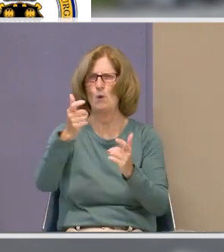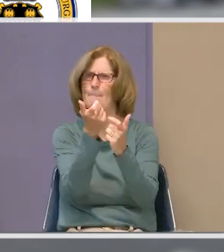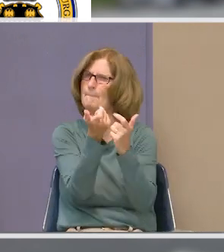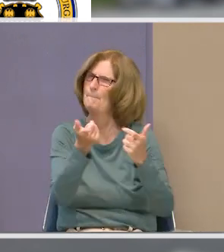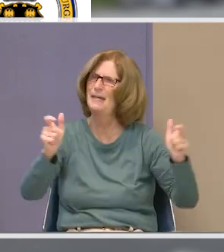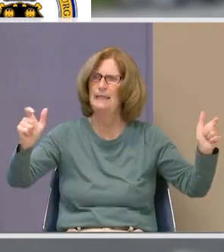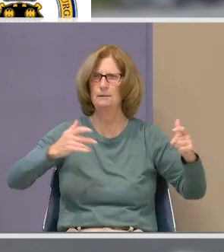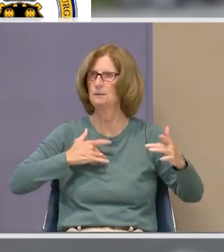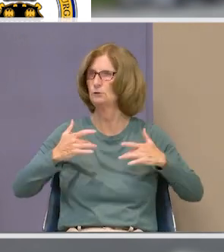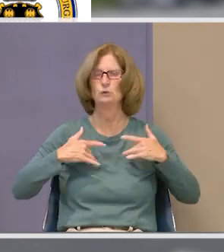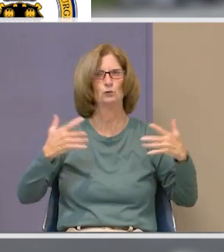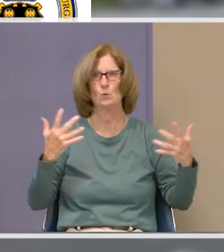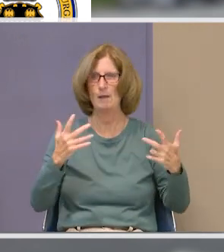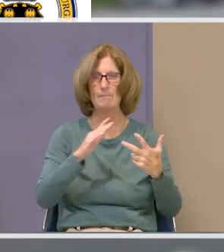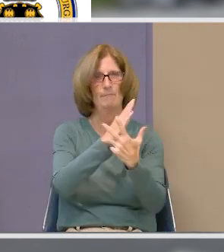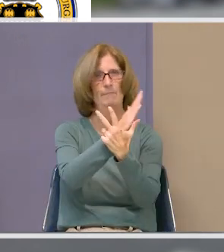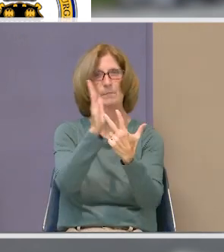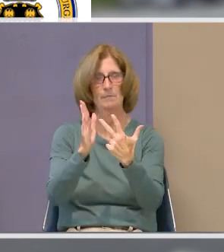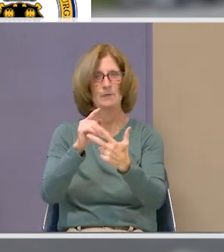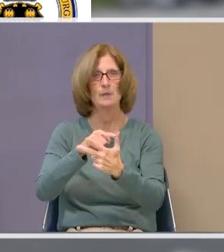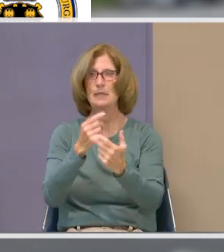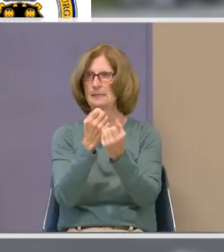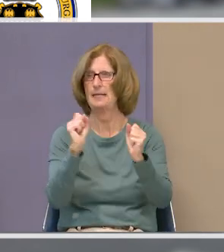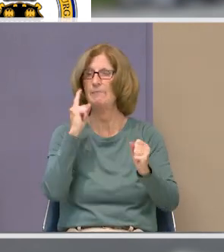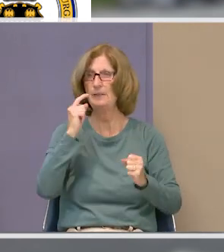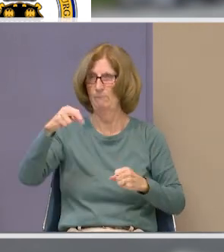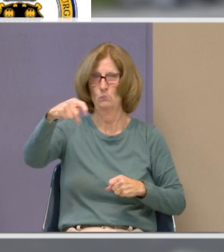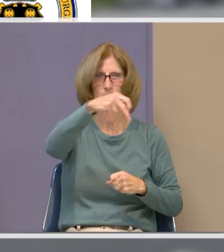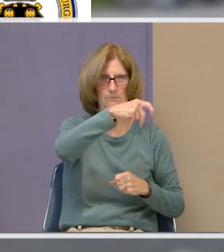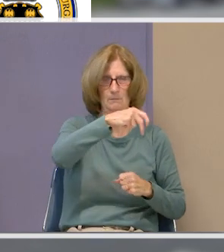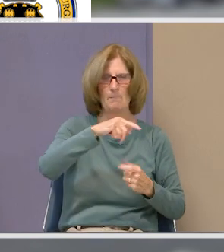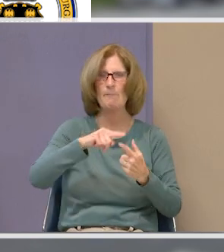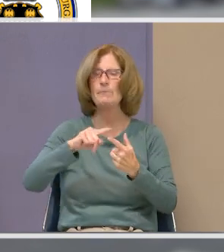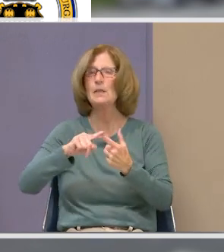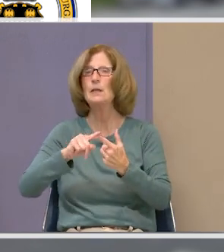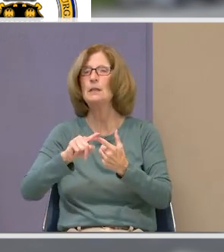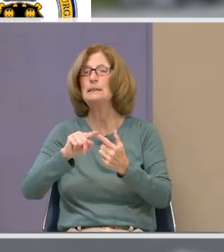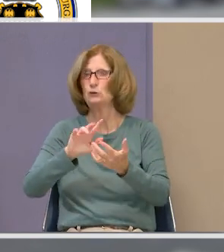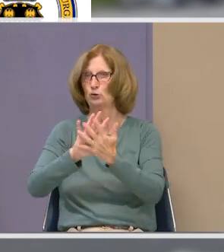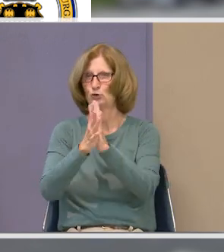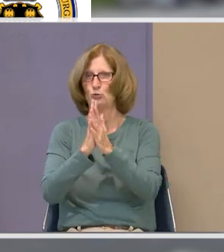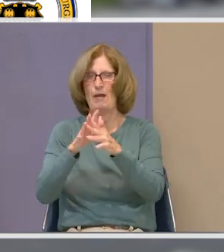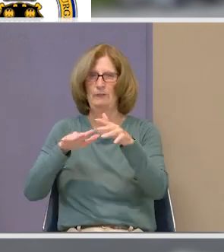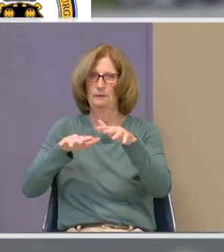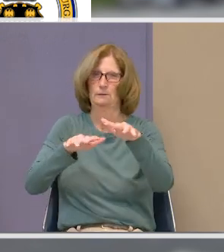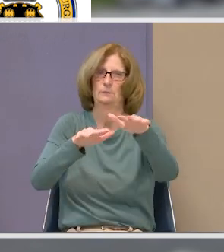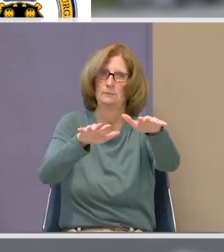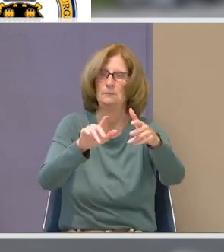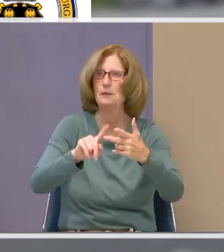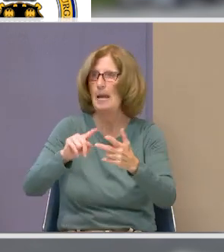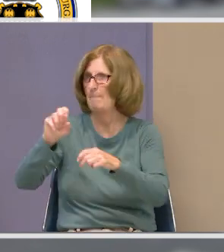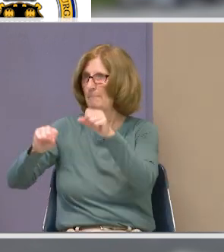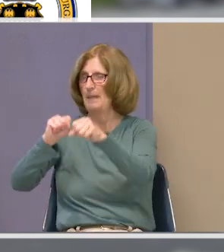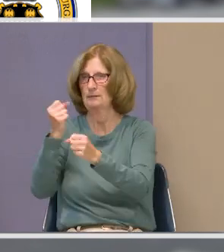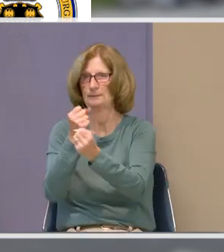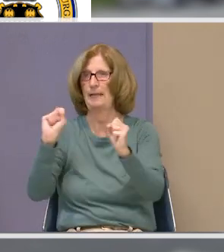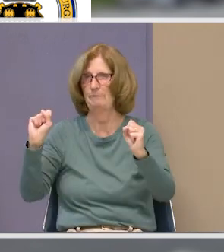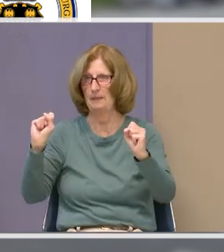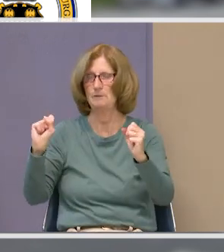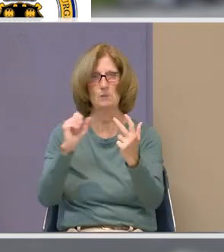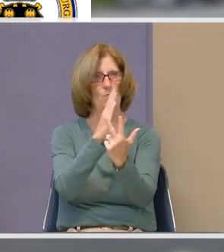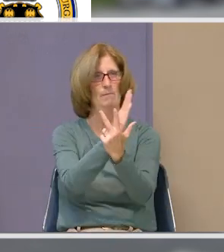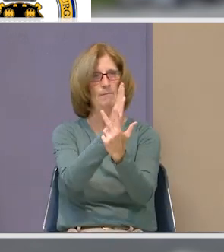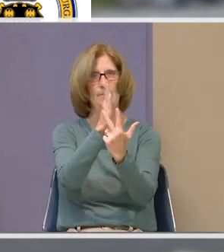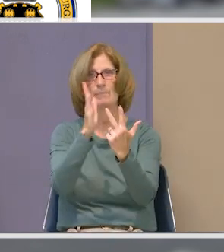3 main concerns that we saw were pedestrian safety, traffic congestion, and cyclist safety. And we hope to address all